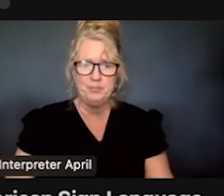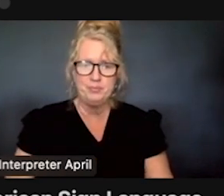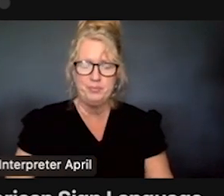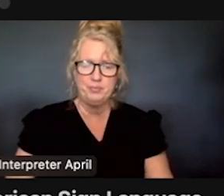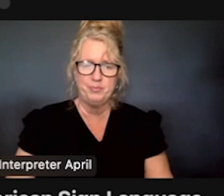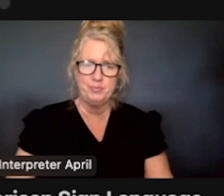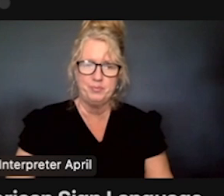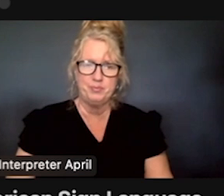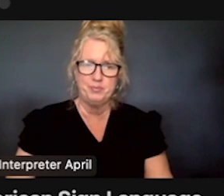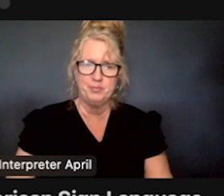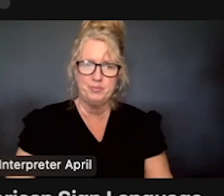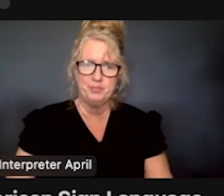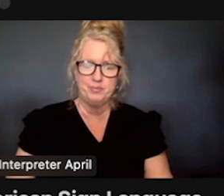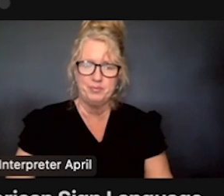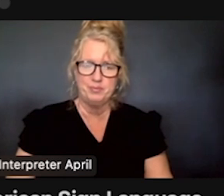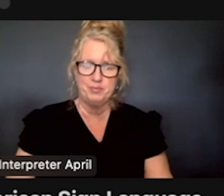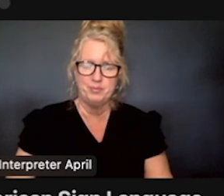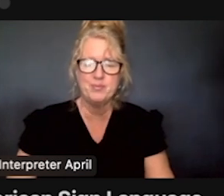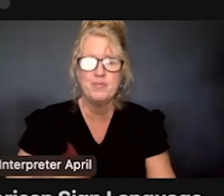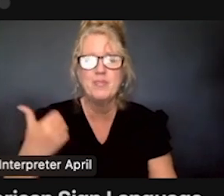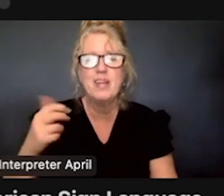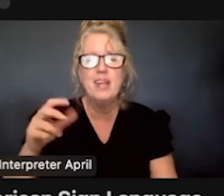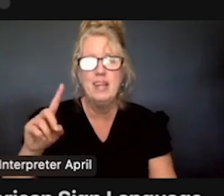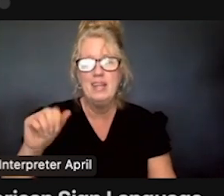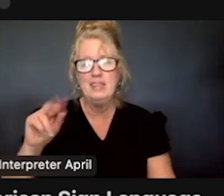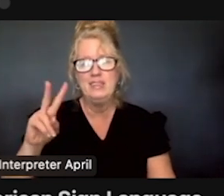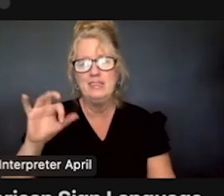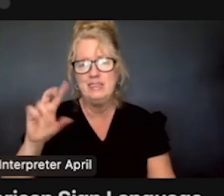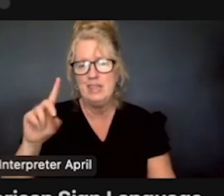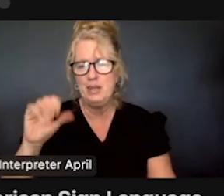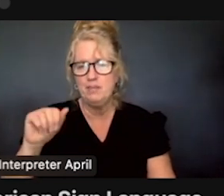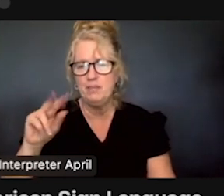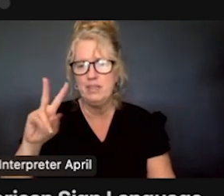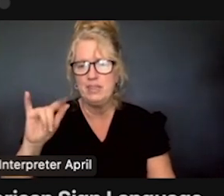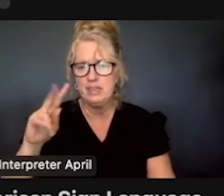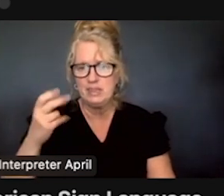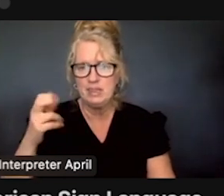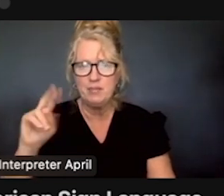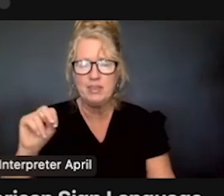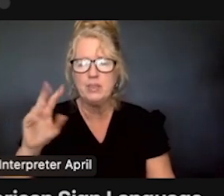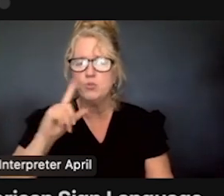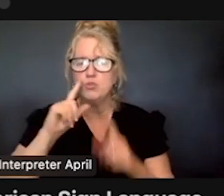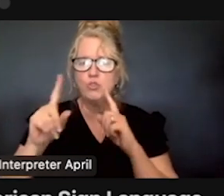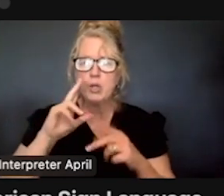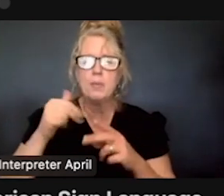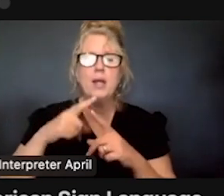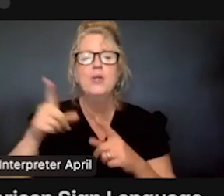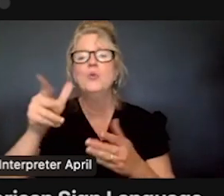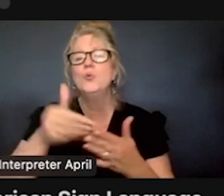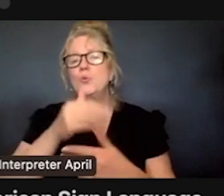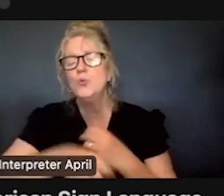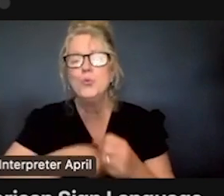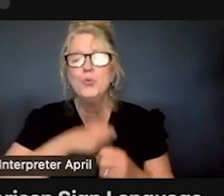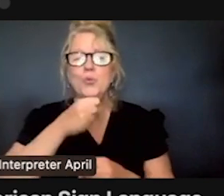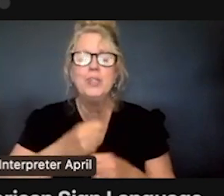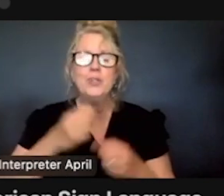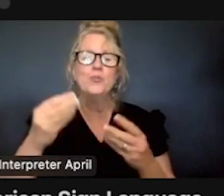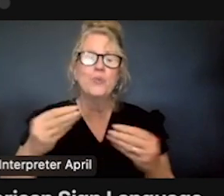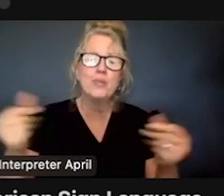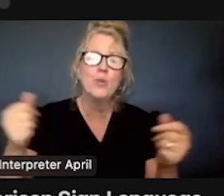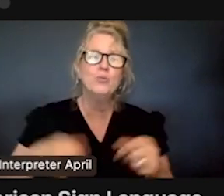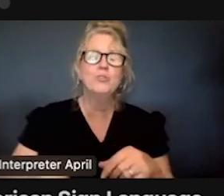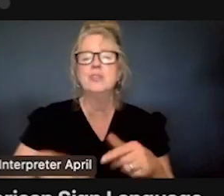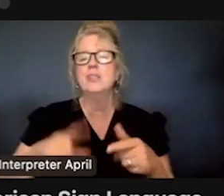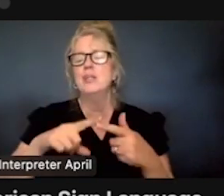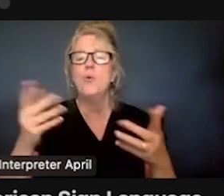So David Covington was talking about these items like, do you do New Year's resolutions? What would be